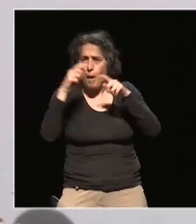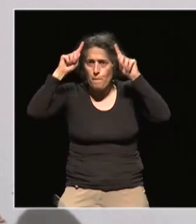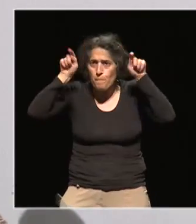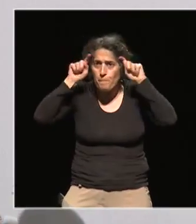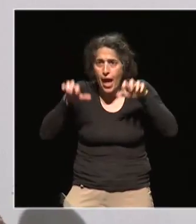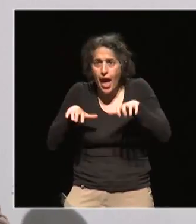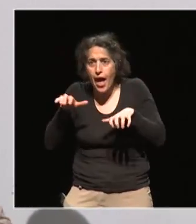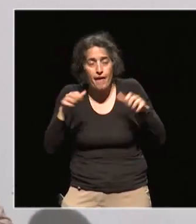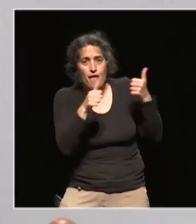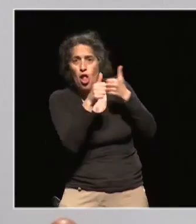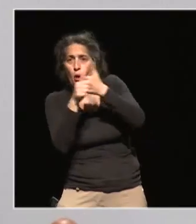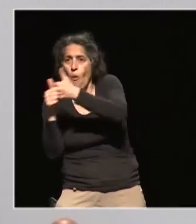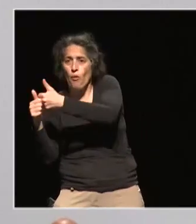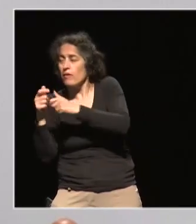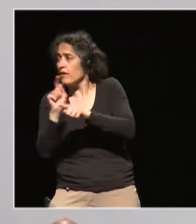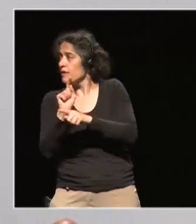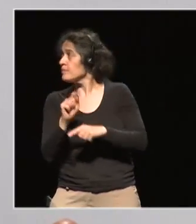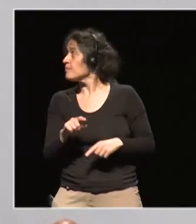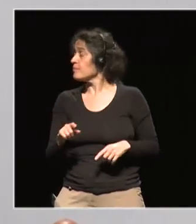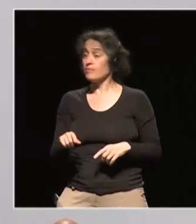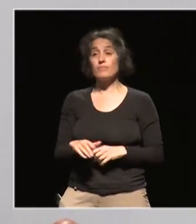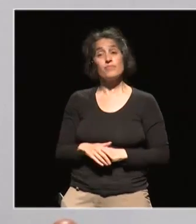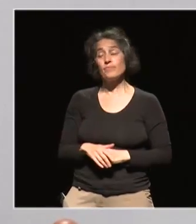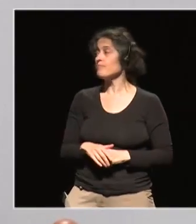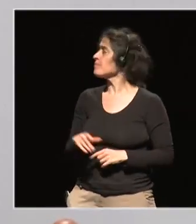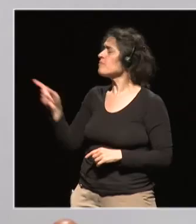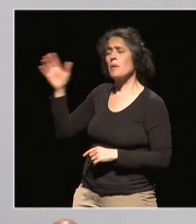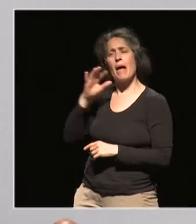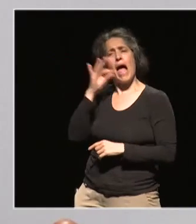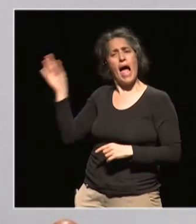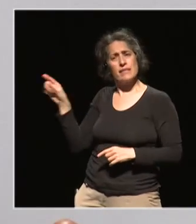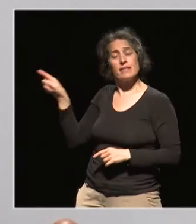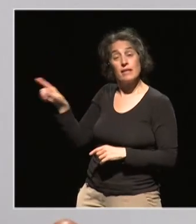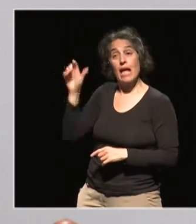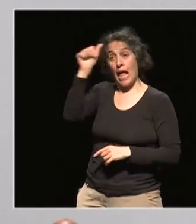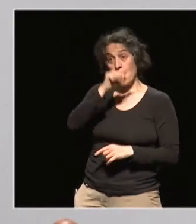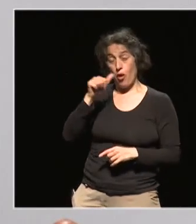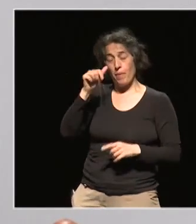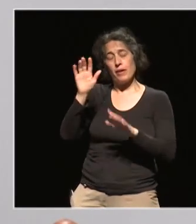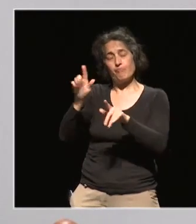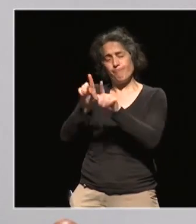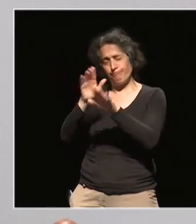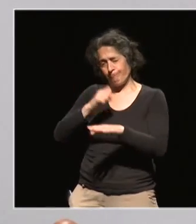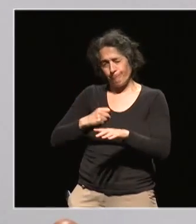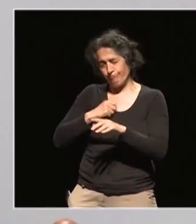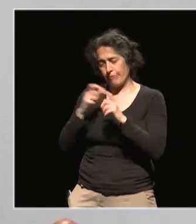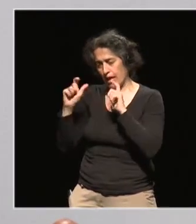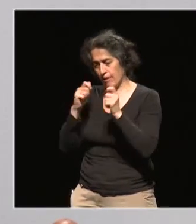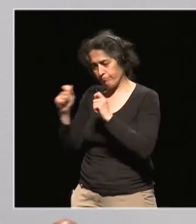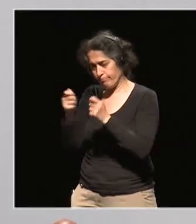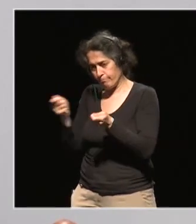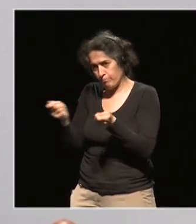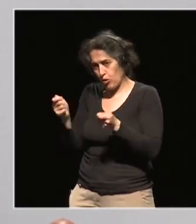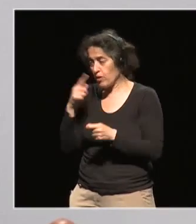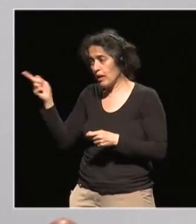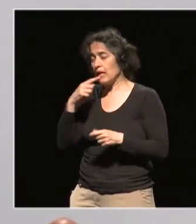the mic, leave the microphone. If you have these ambitious plans in Ethiopia, let me go back one step. If we have ambitious plans in Europe,